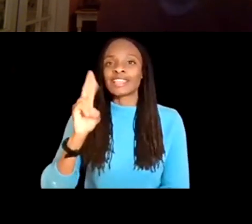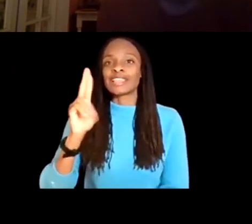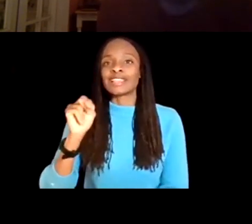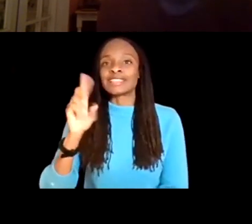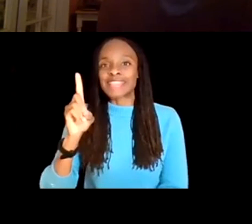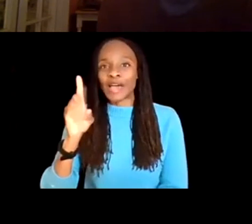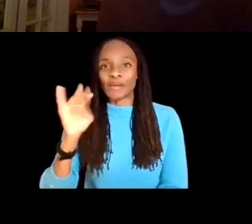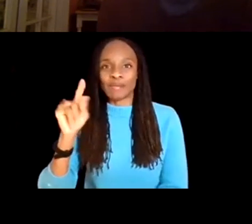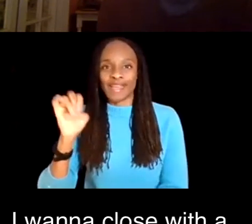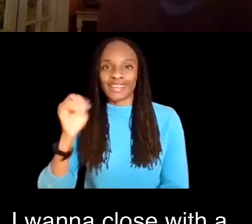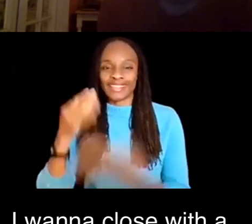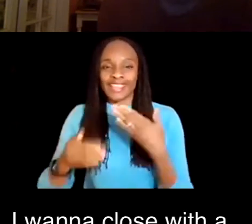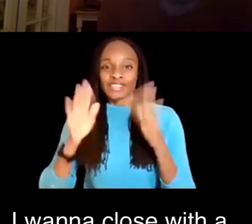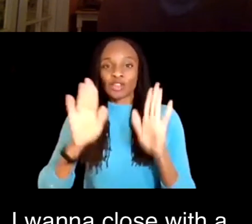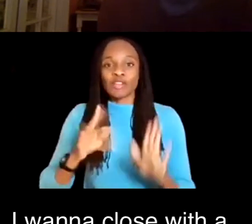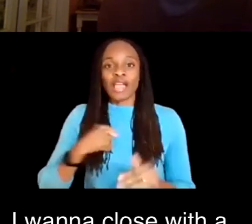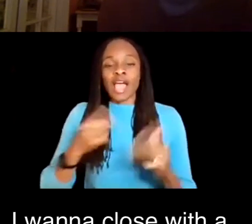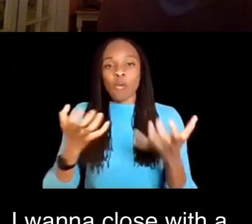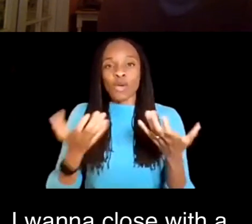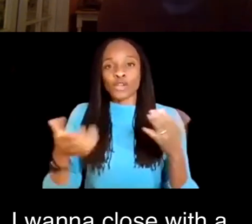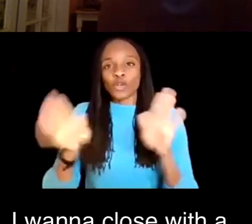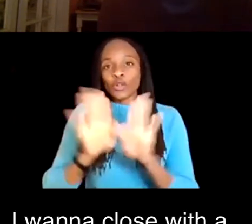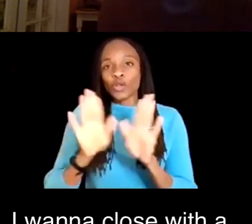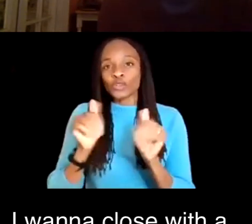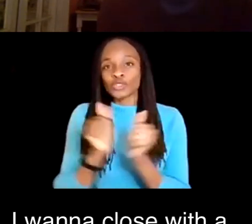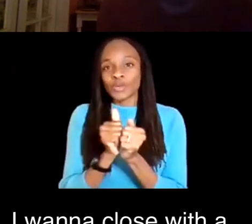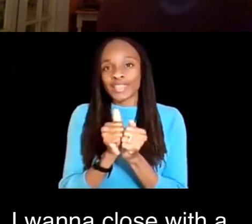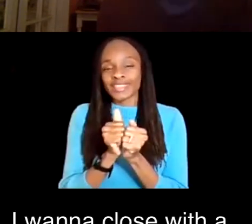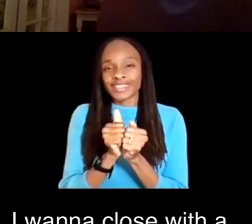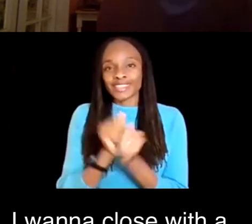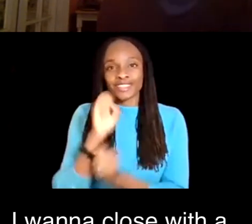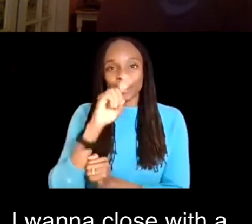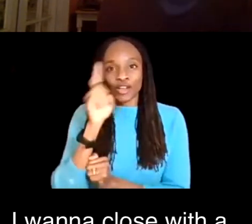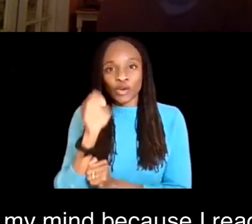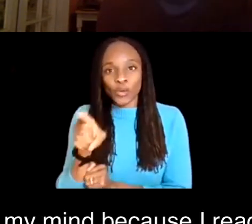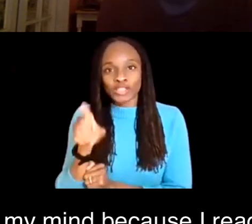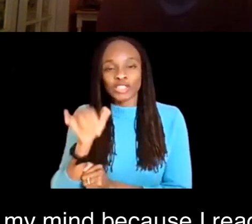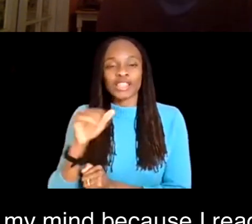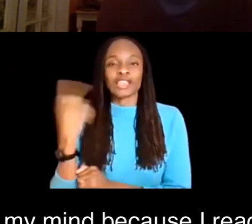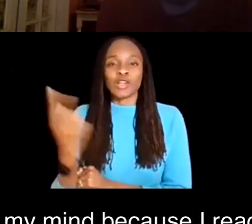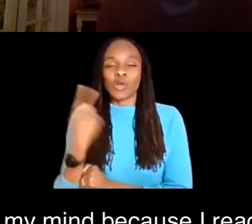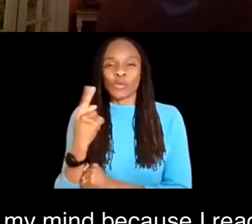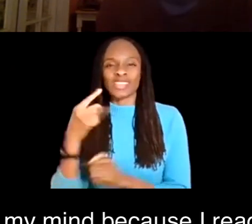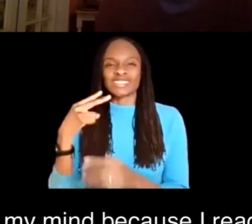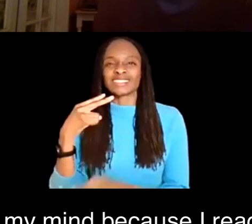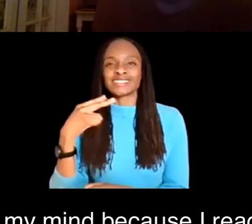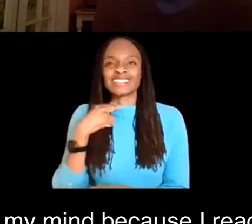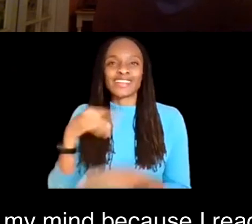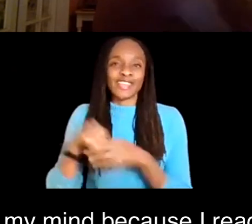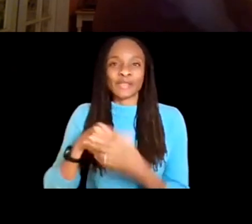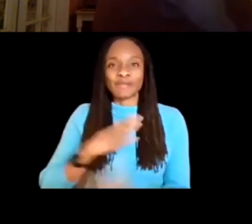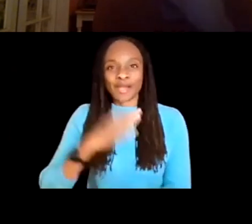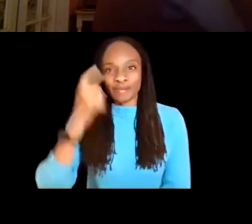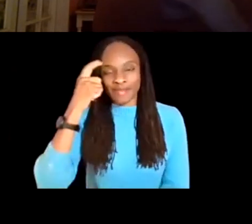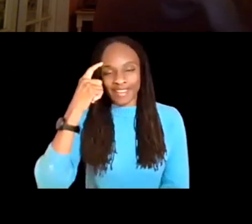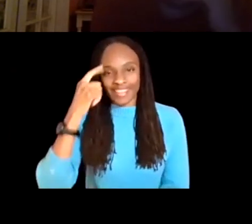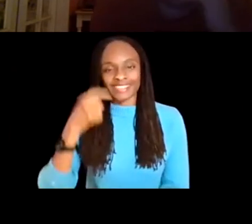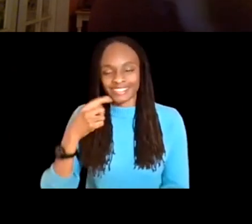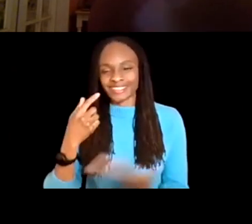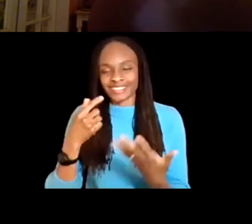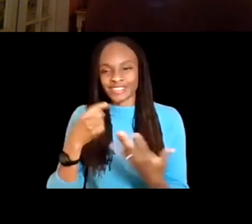So terrific. I want to close with a question that's always stuck in my mind, because I read this on a message board years ago,